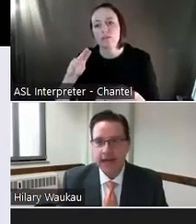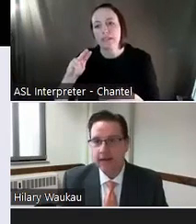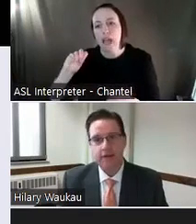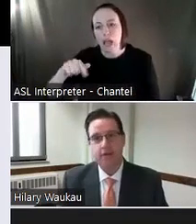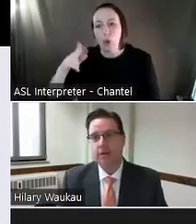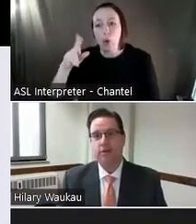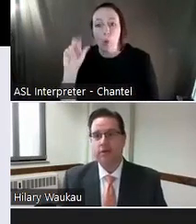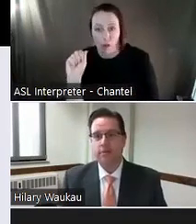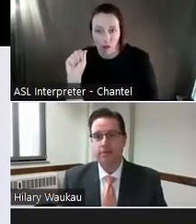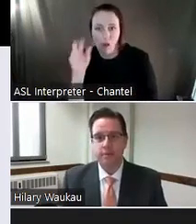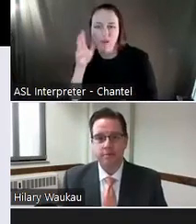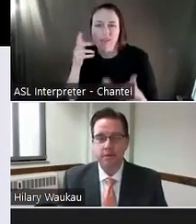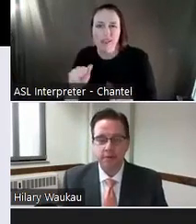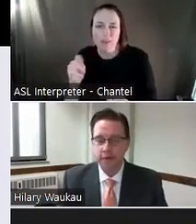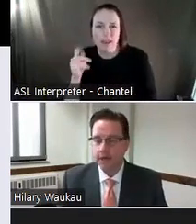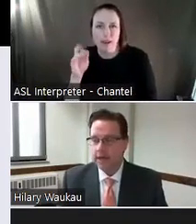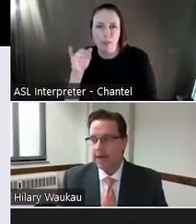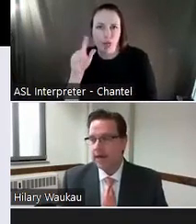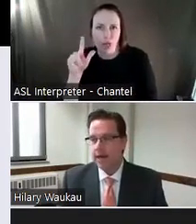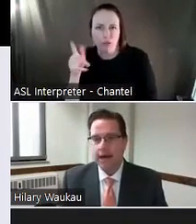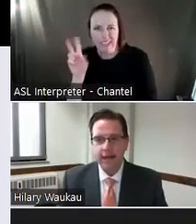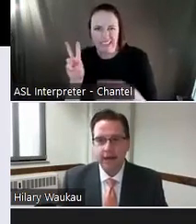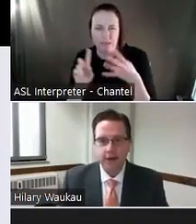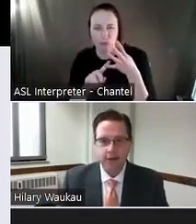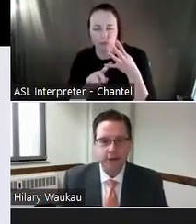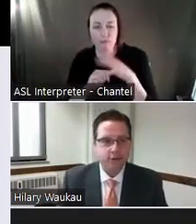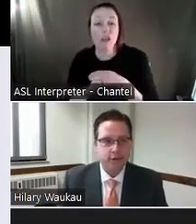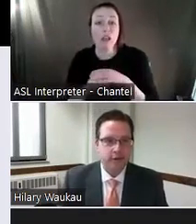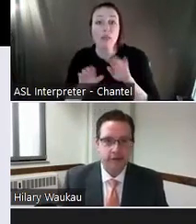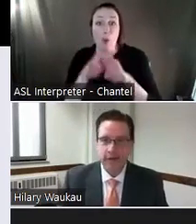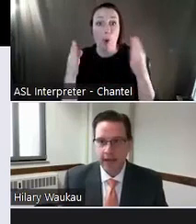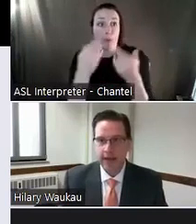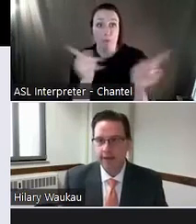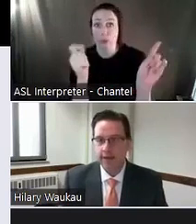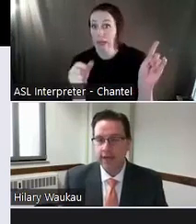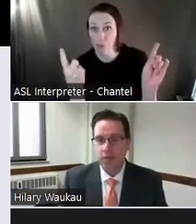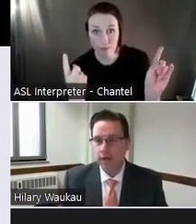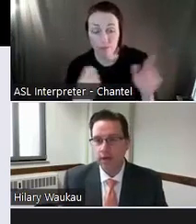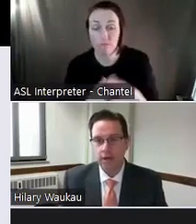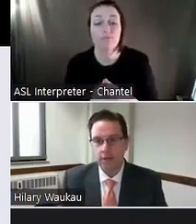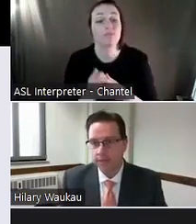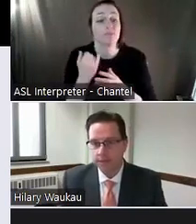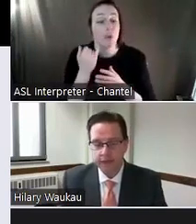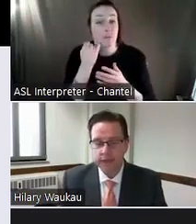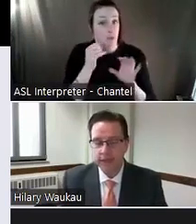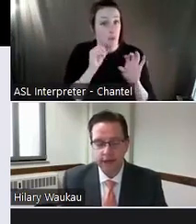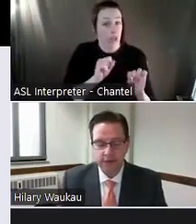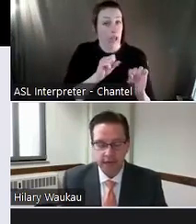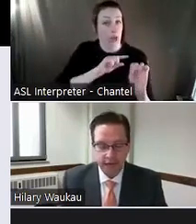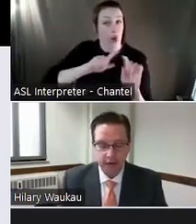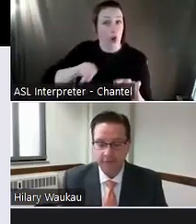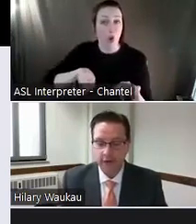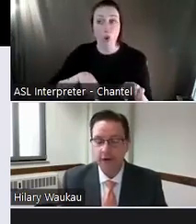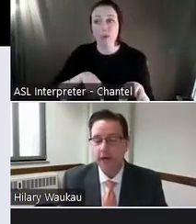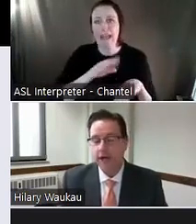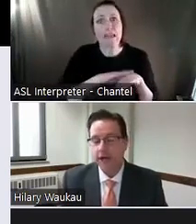And again, those are open to members of the public. Highly encourage you to, if you can, either attend one or multiple of these if you